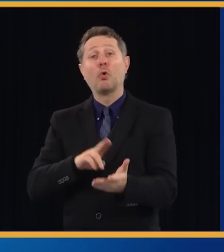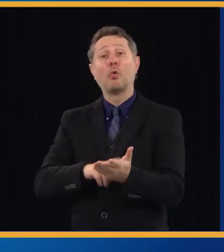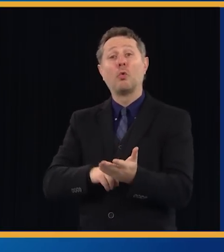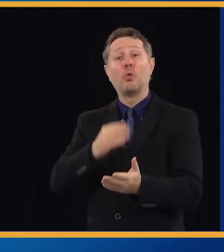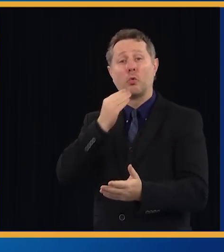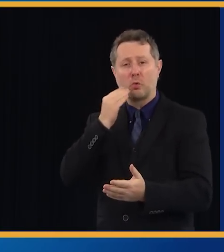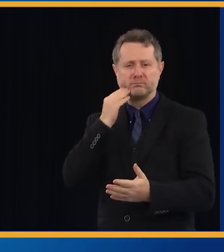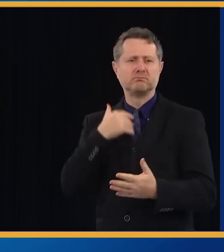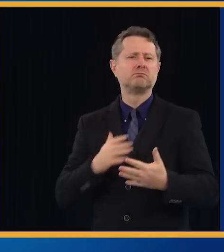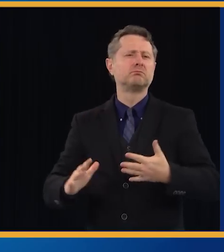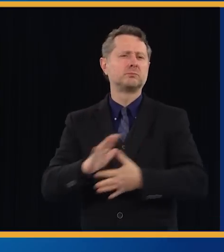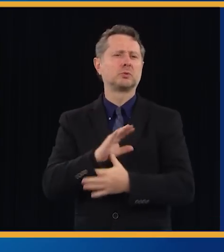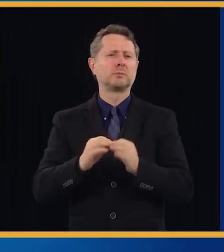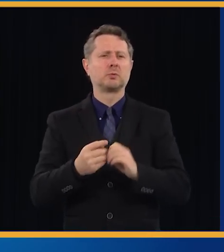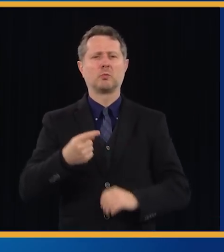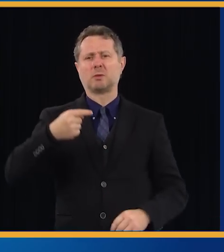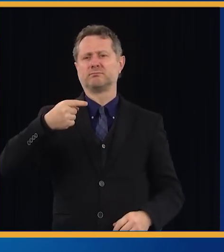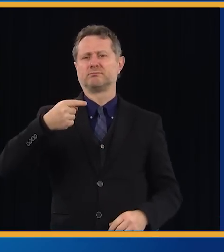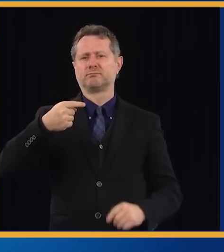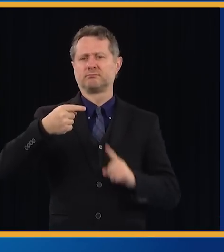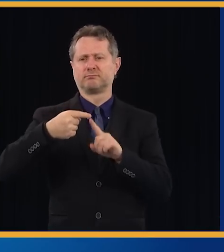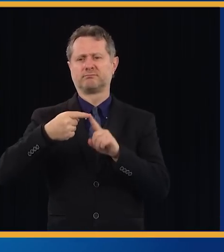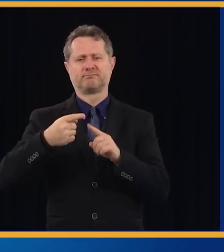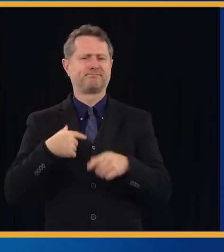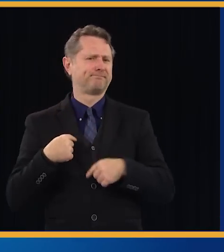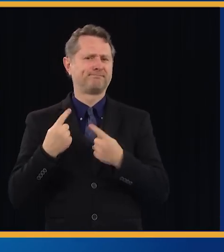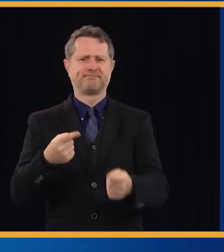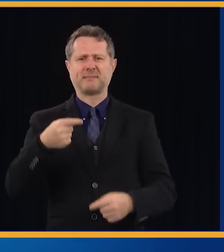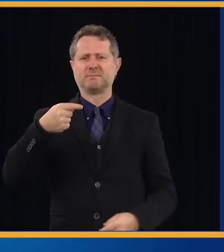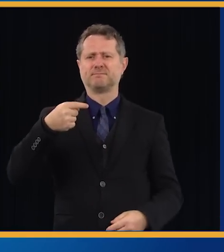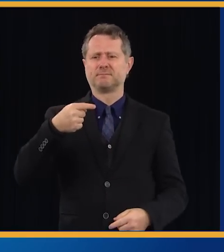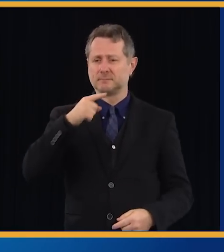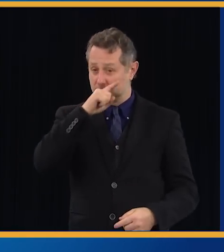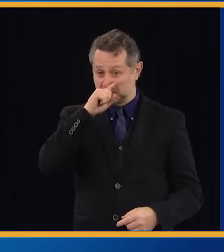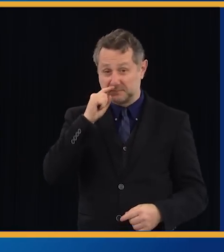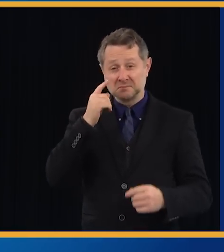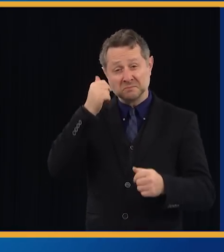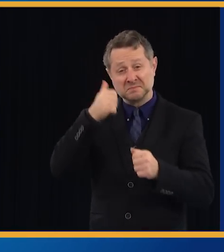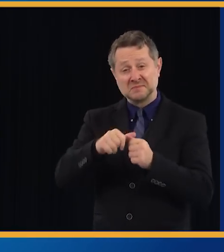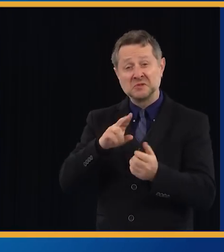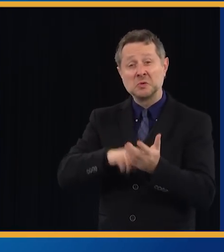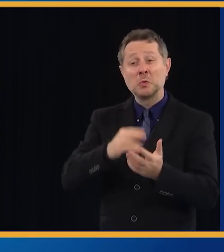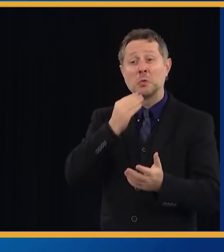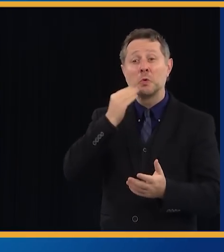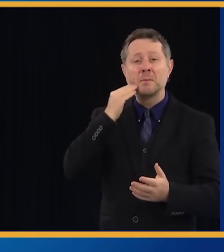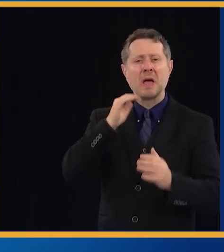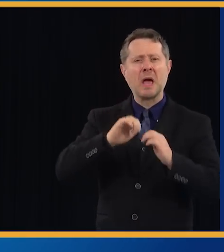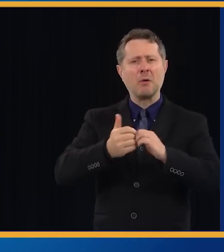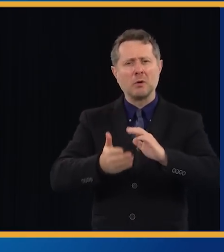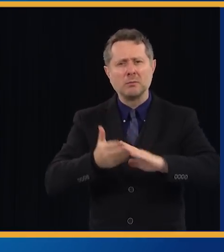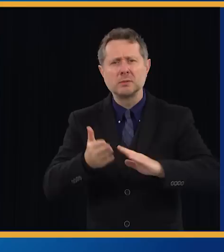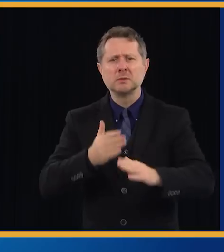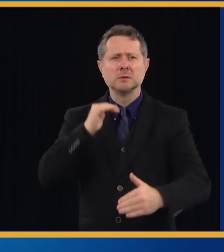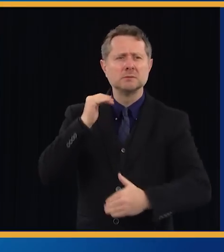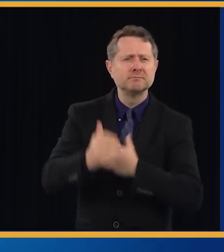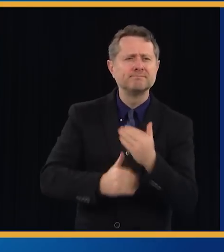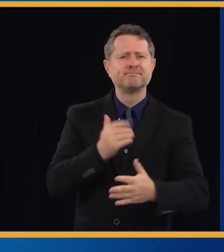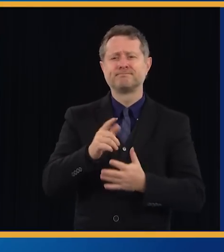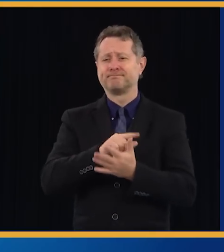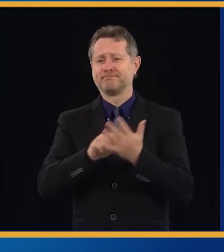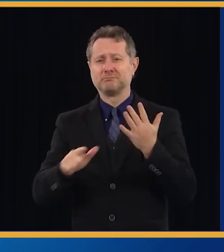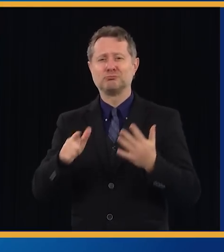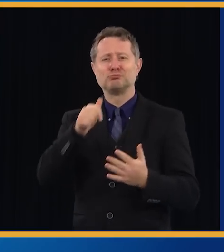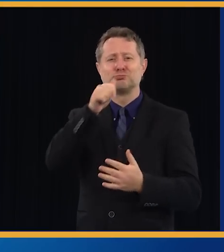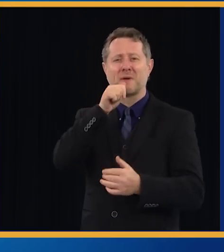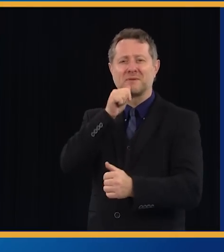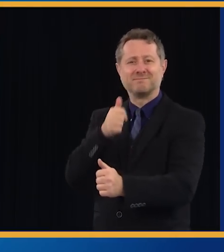have been from day one. Remember how the nursing home system works. They are private facilities.